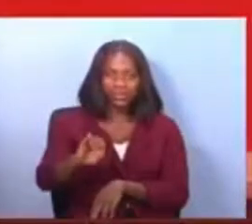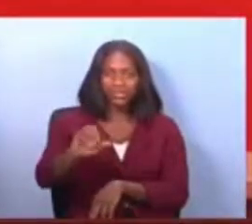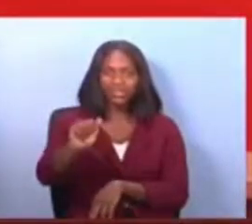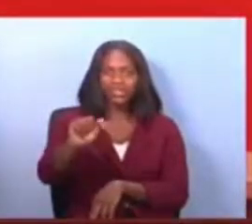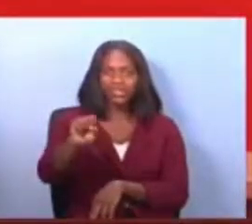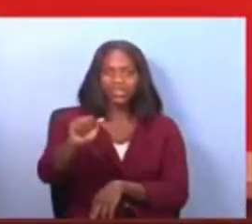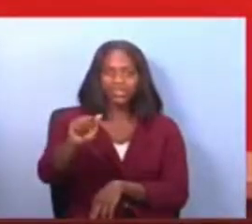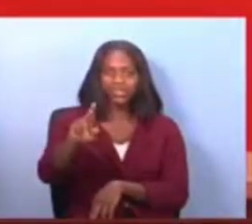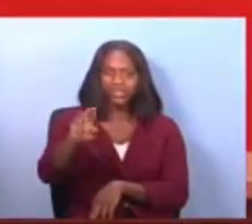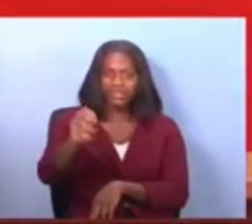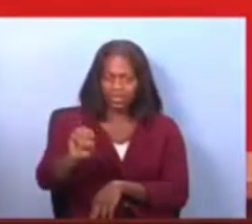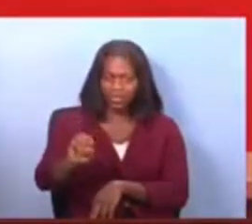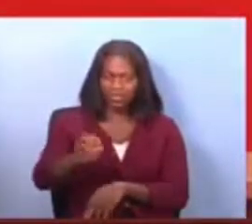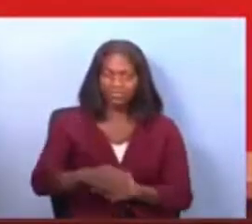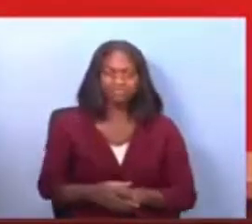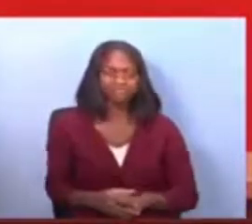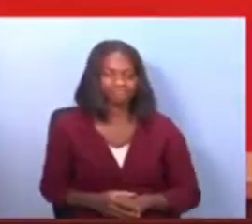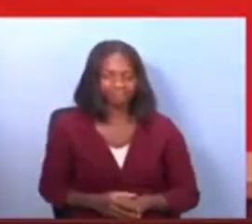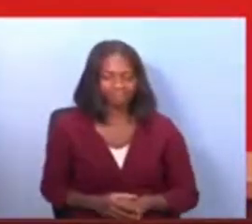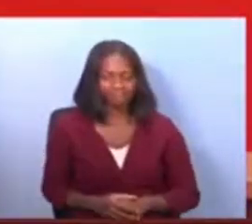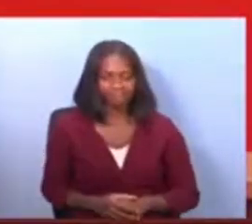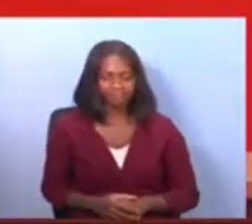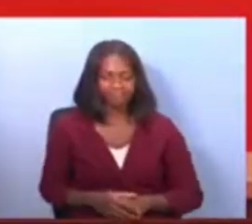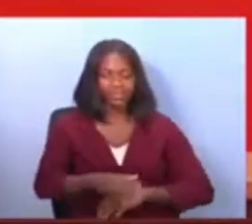note and do the necessary corrections.